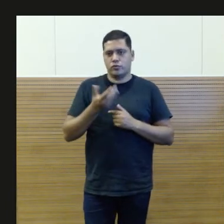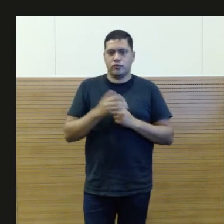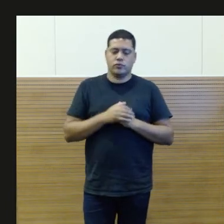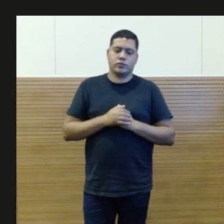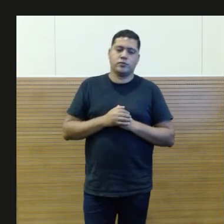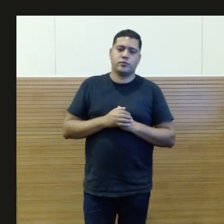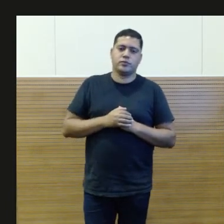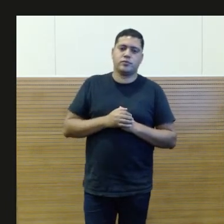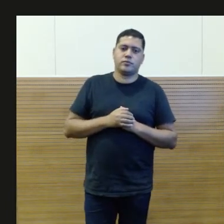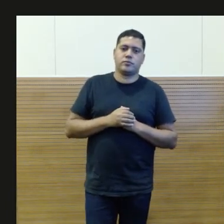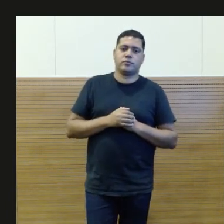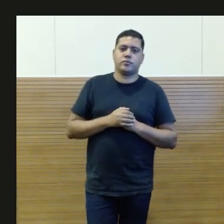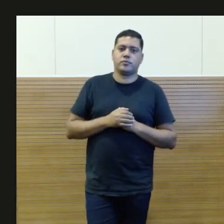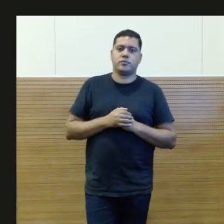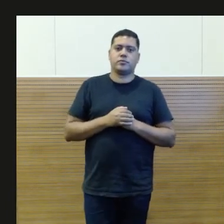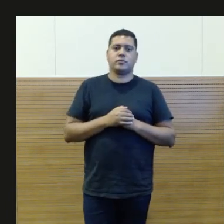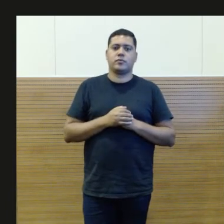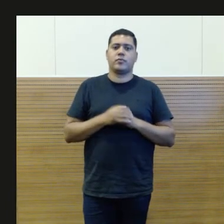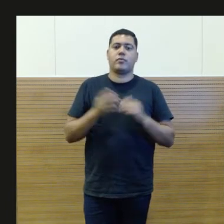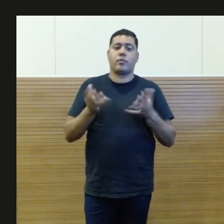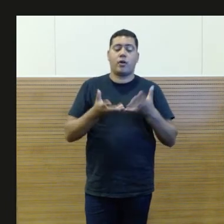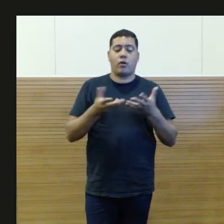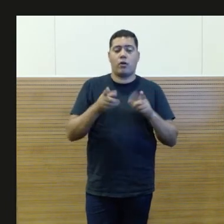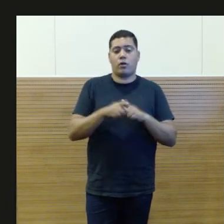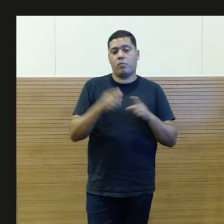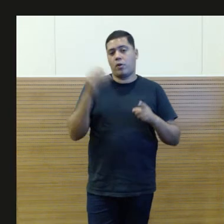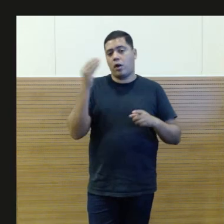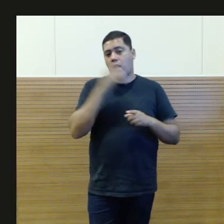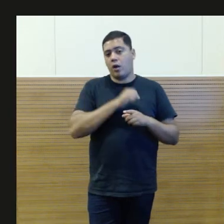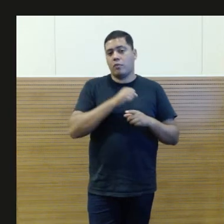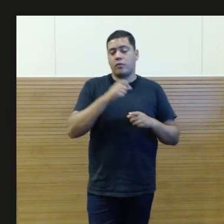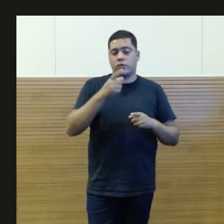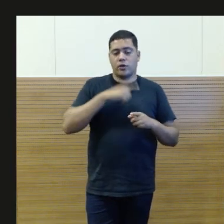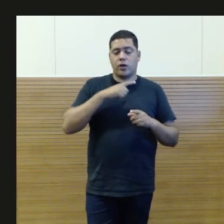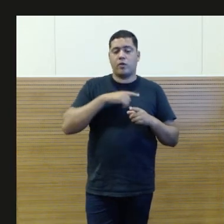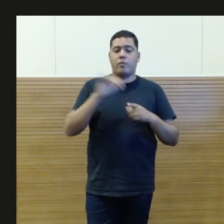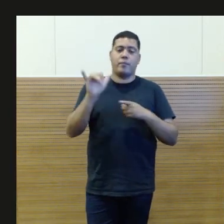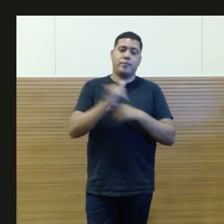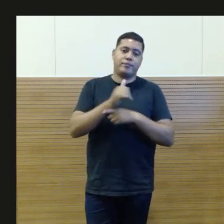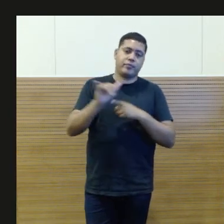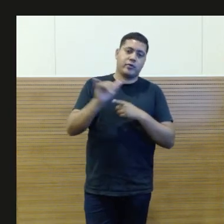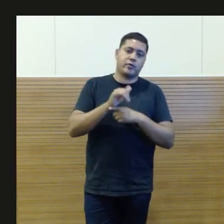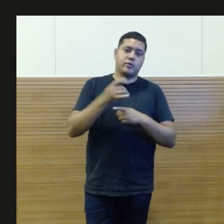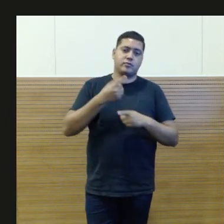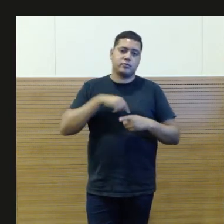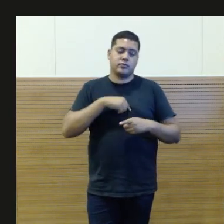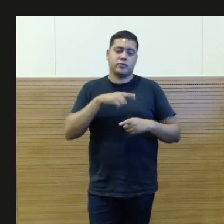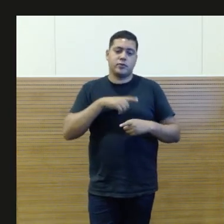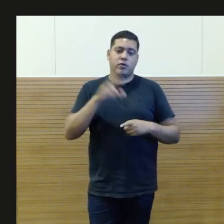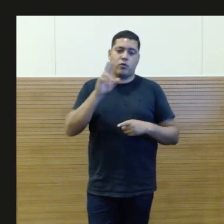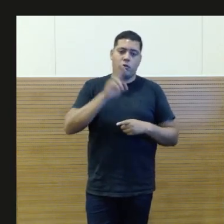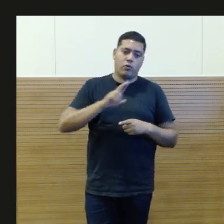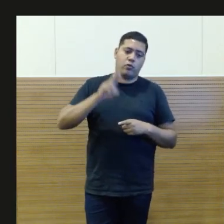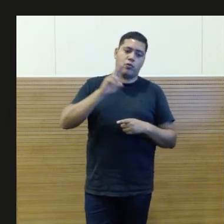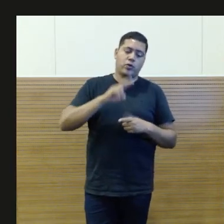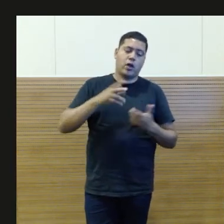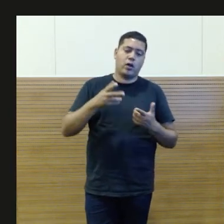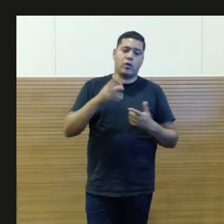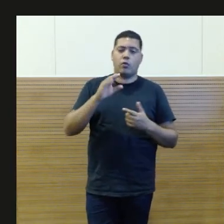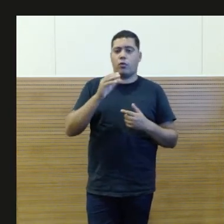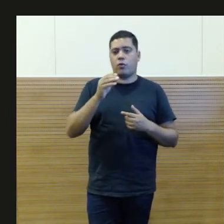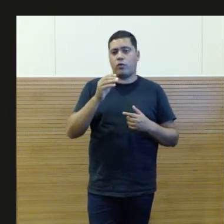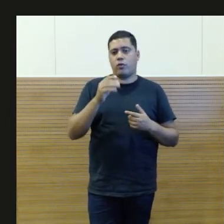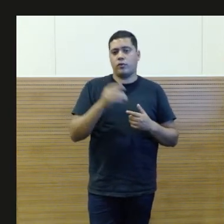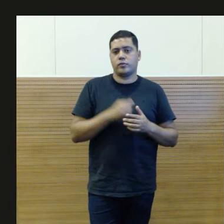call the rapid guides, rapid counseling guides for the primary care professionals. As I mentioned, is over